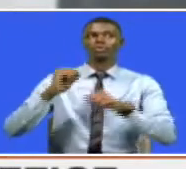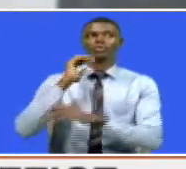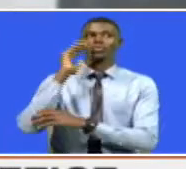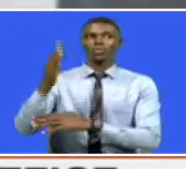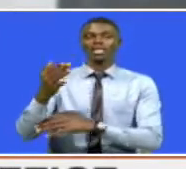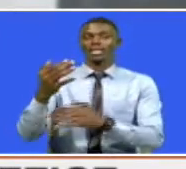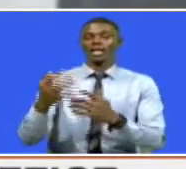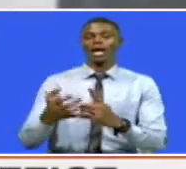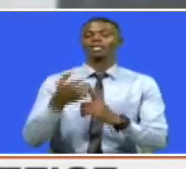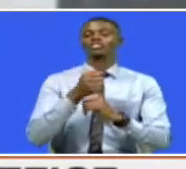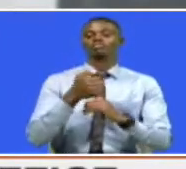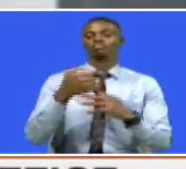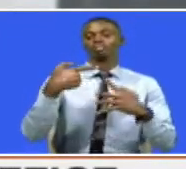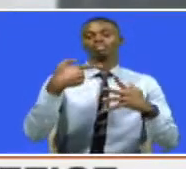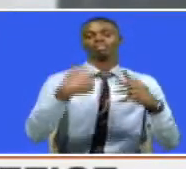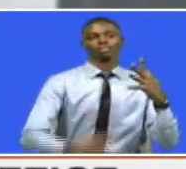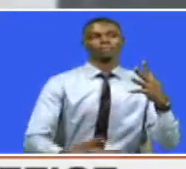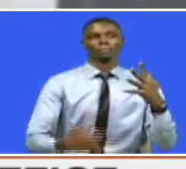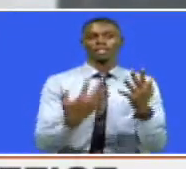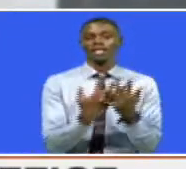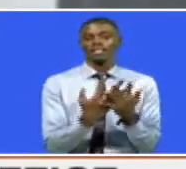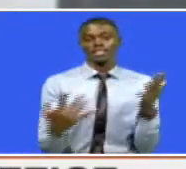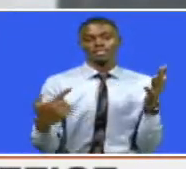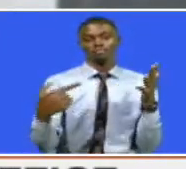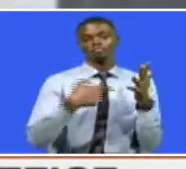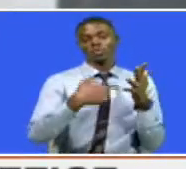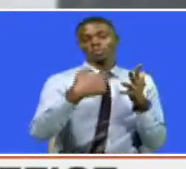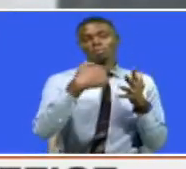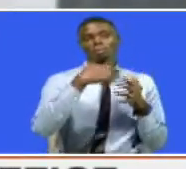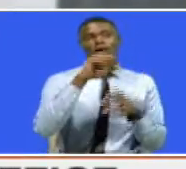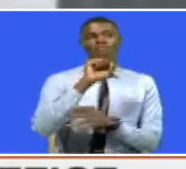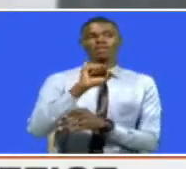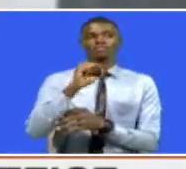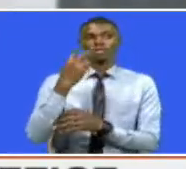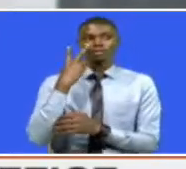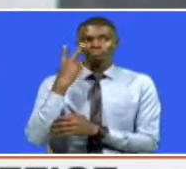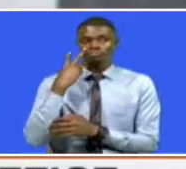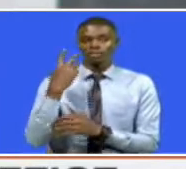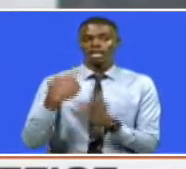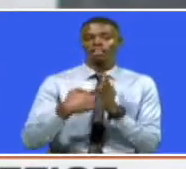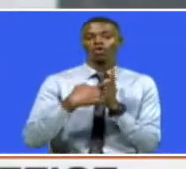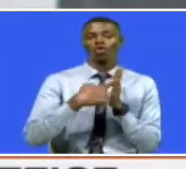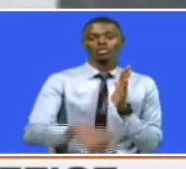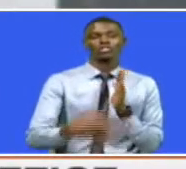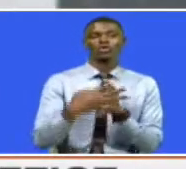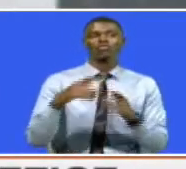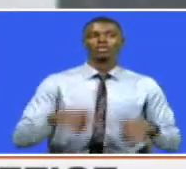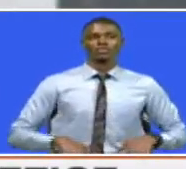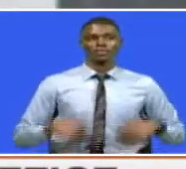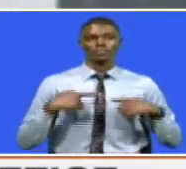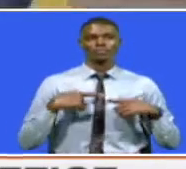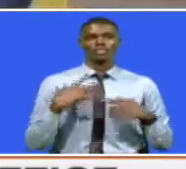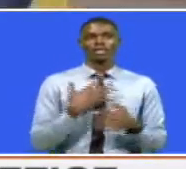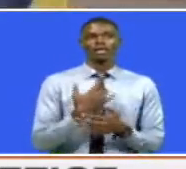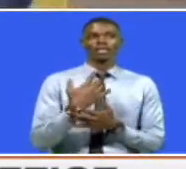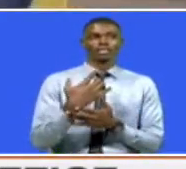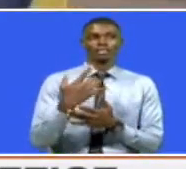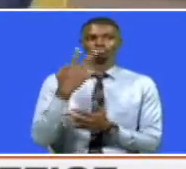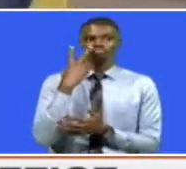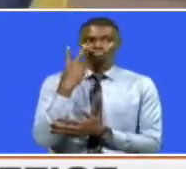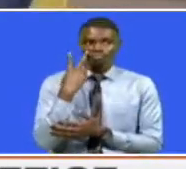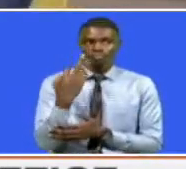on this immediately. Yes. One of those things among the five pillars is looking at the cost of living. Yes. And looking at the cost